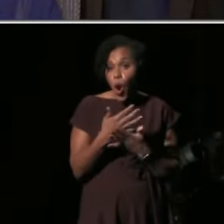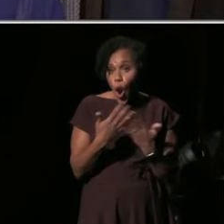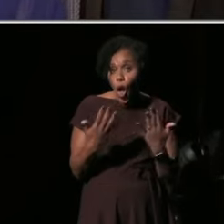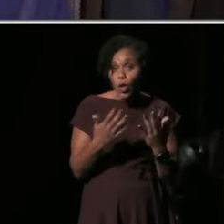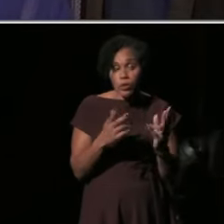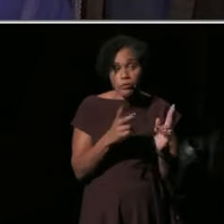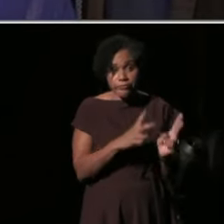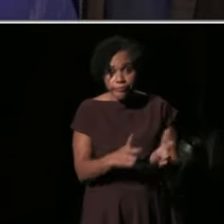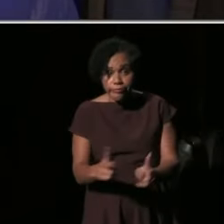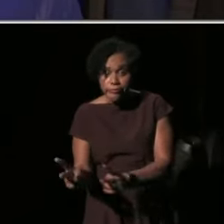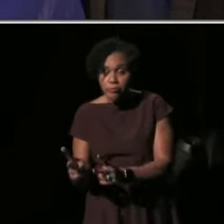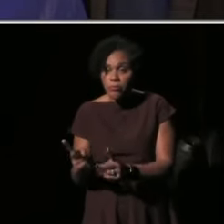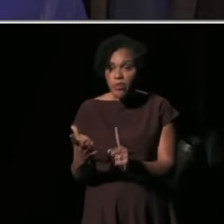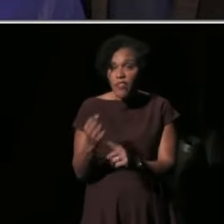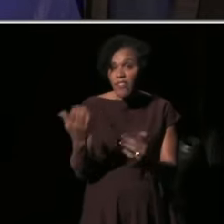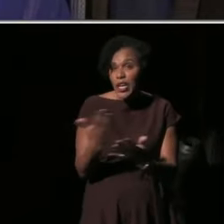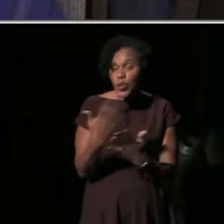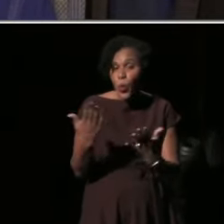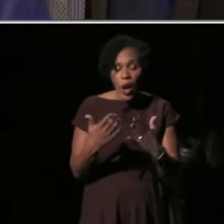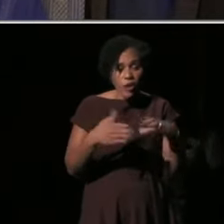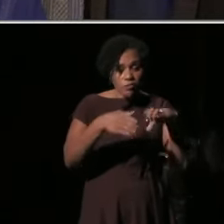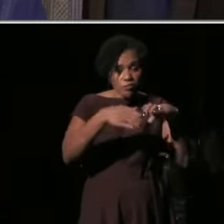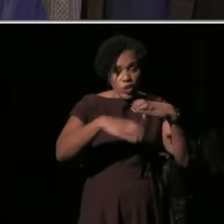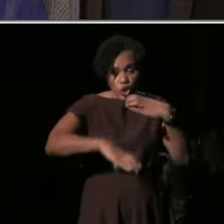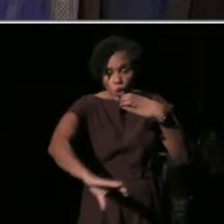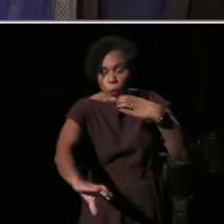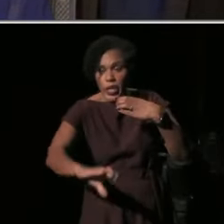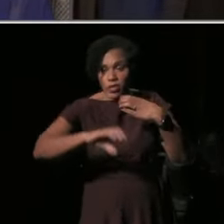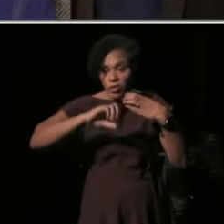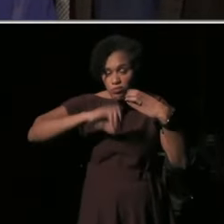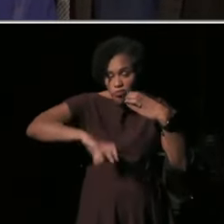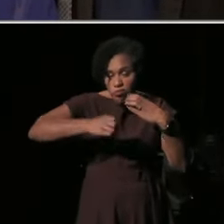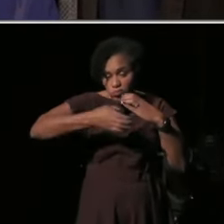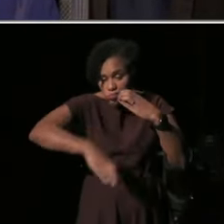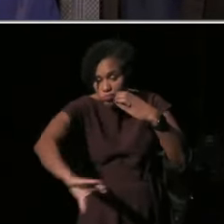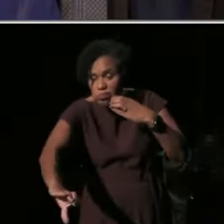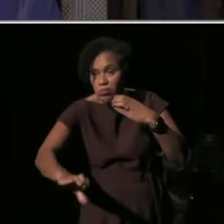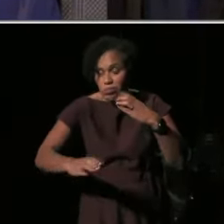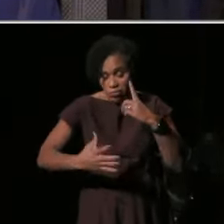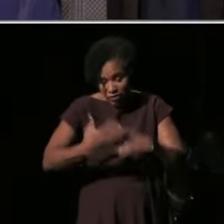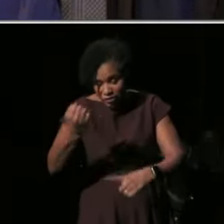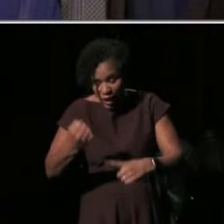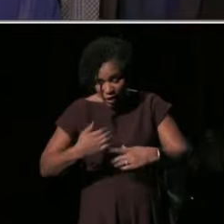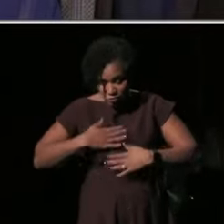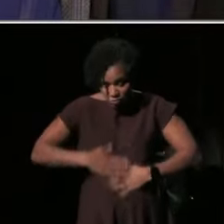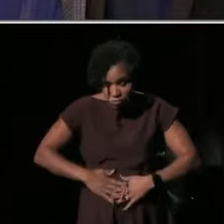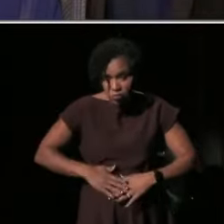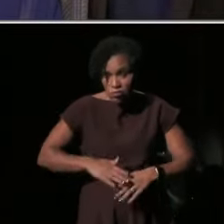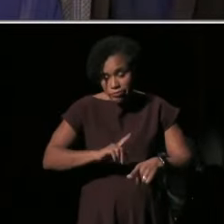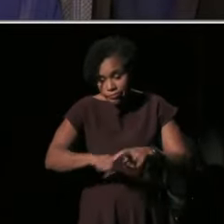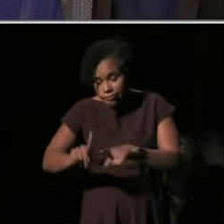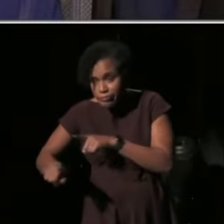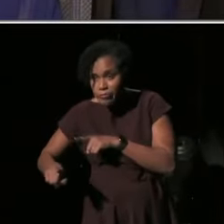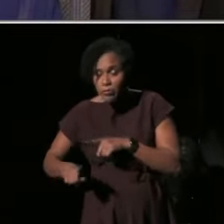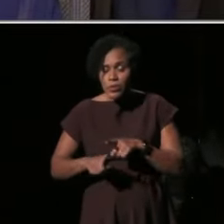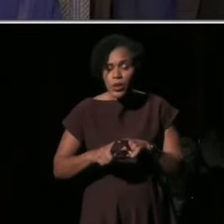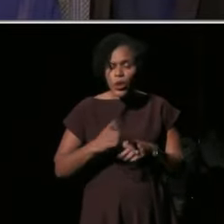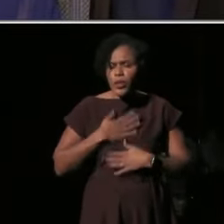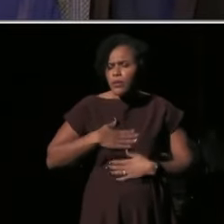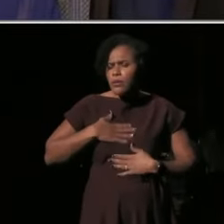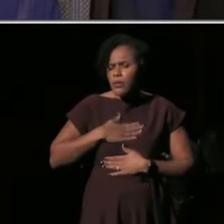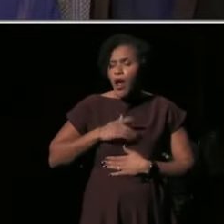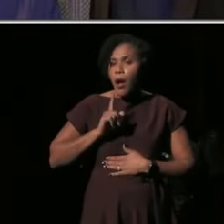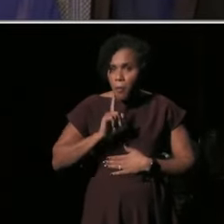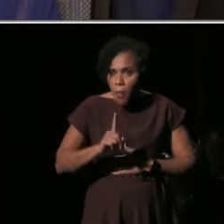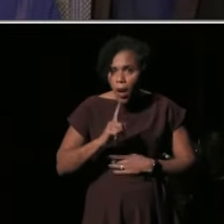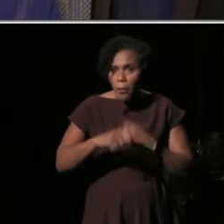were found in a sewage tank at the site of the home. So it was a deeply shocking story but also lifted a lid on a much,